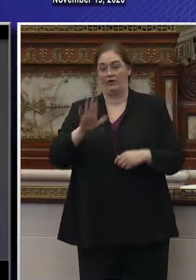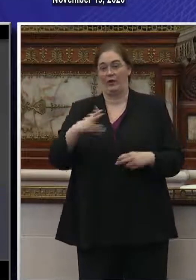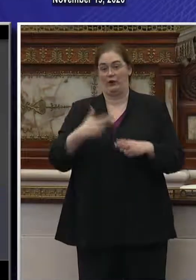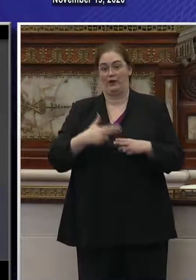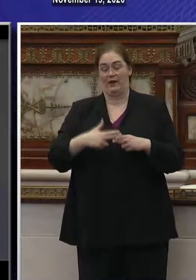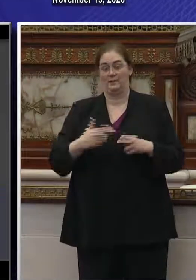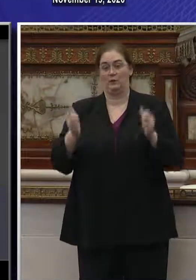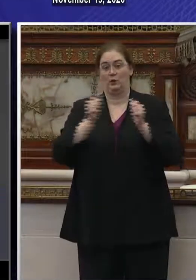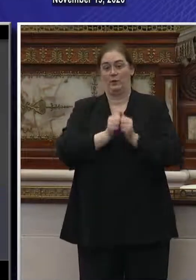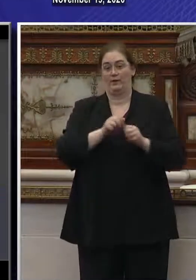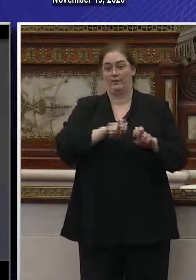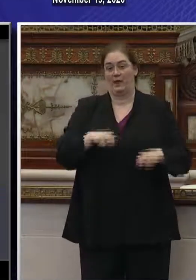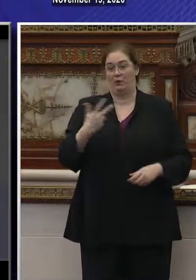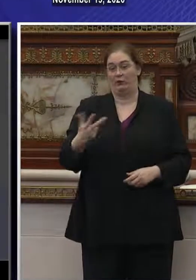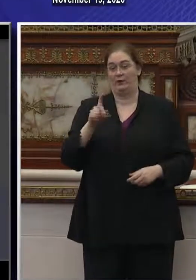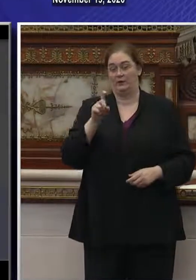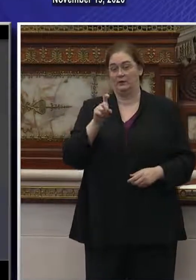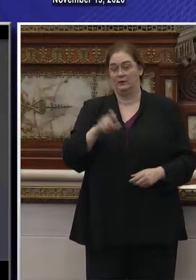names along with panel 3?